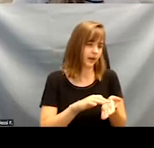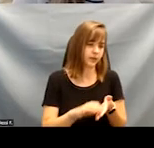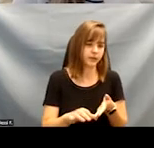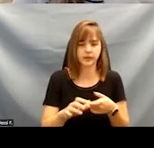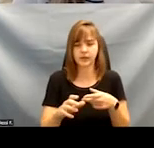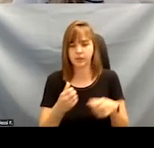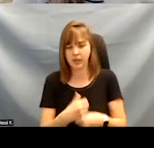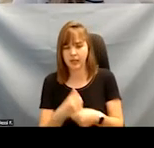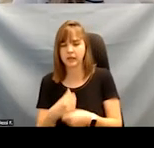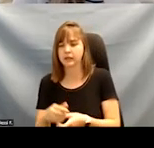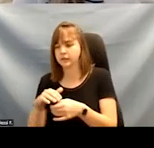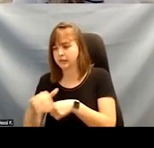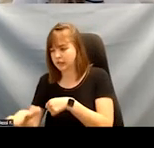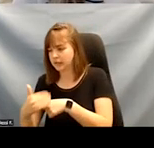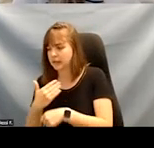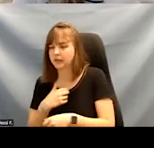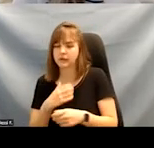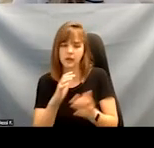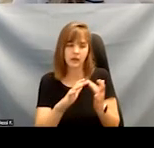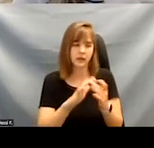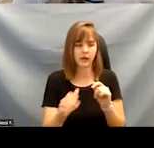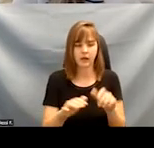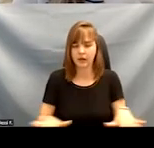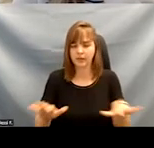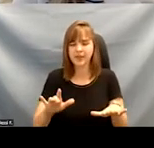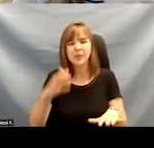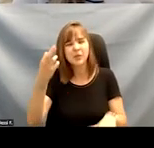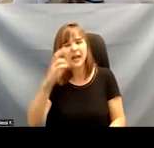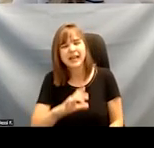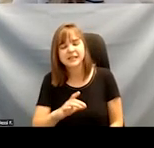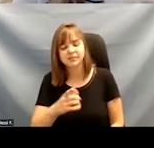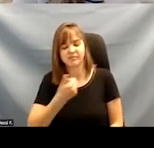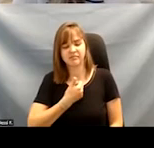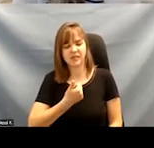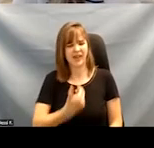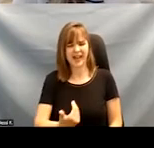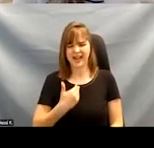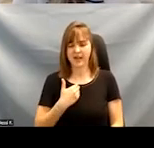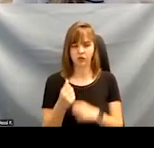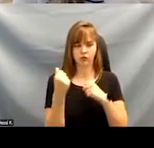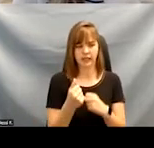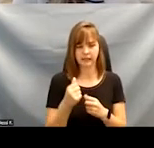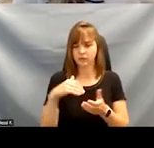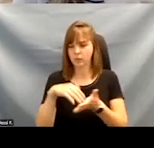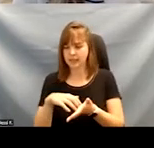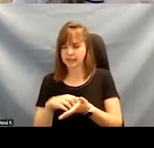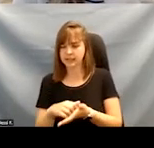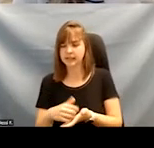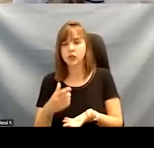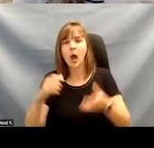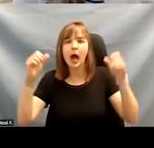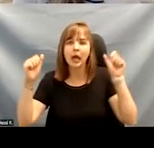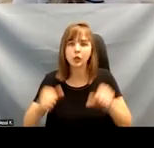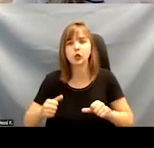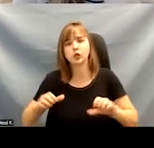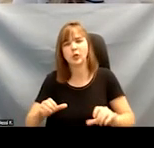not only like what can you do by yourself, but what kind of time does it take and what's the quality of the work? And, you know, is this